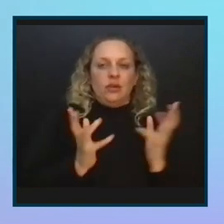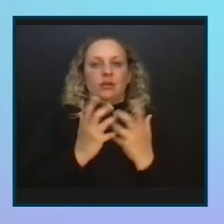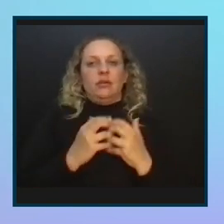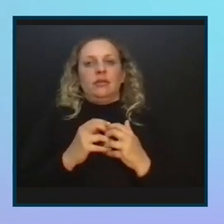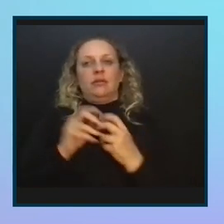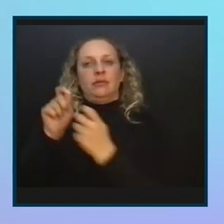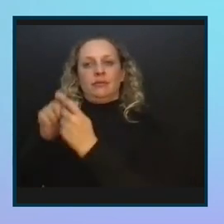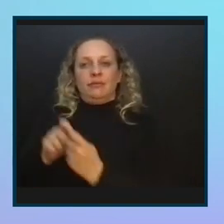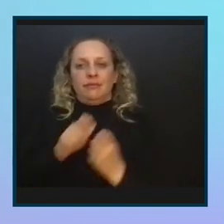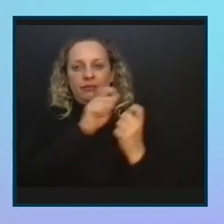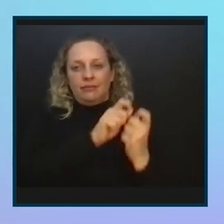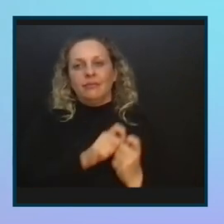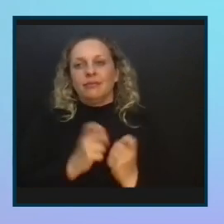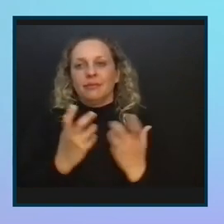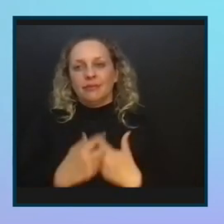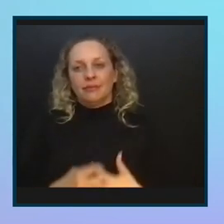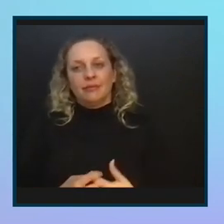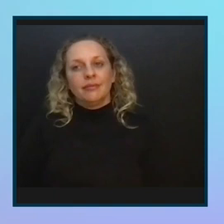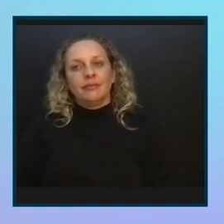components.